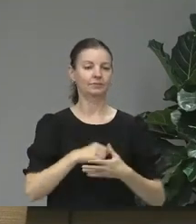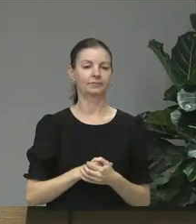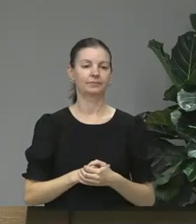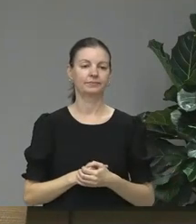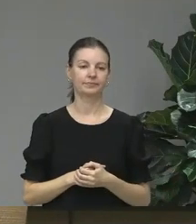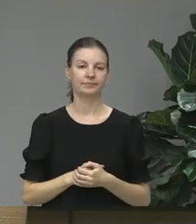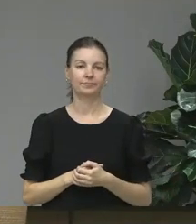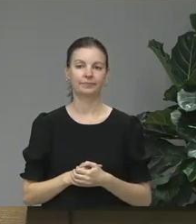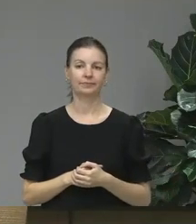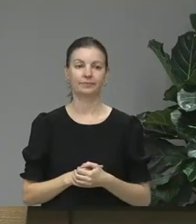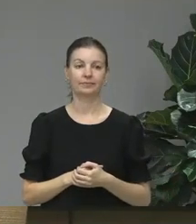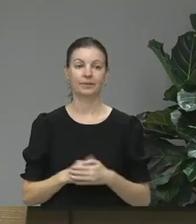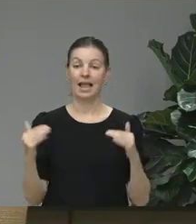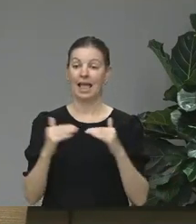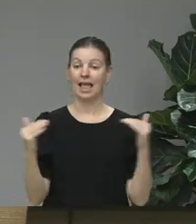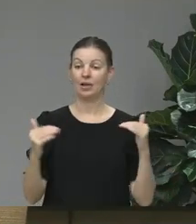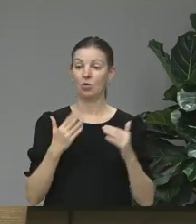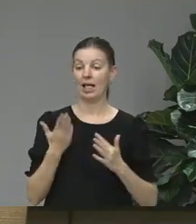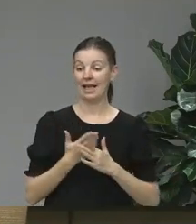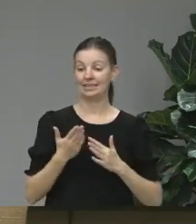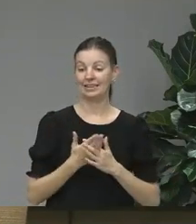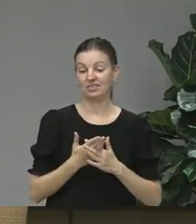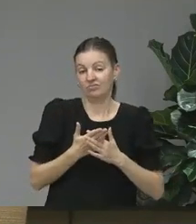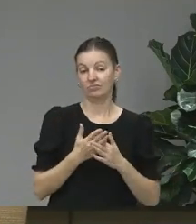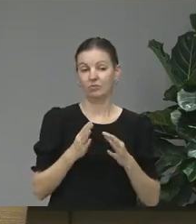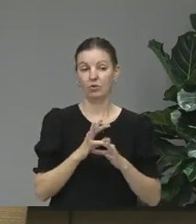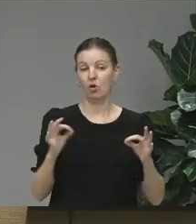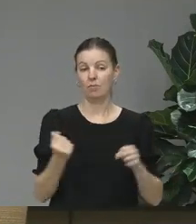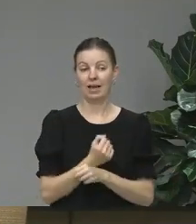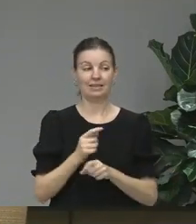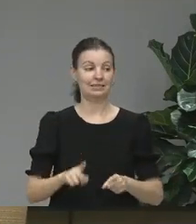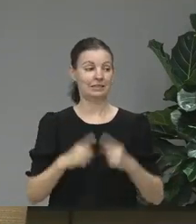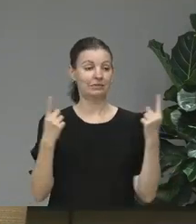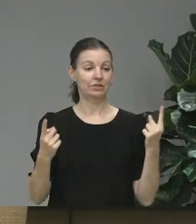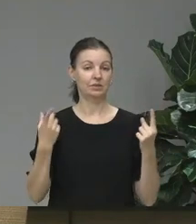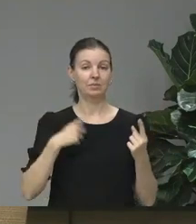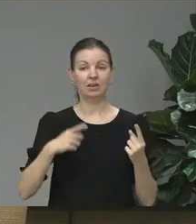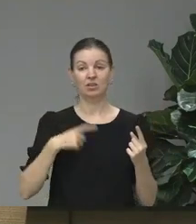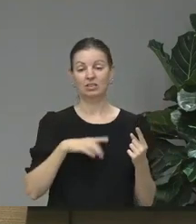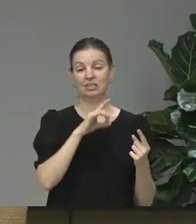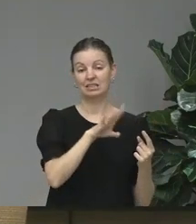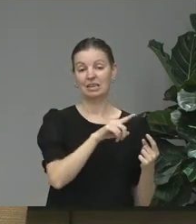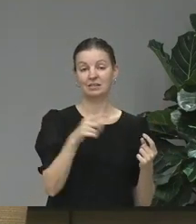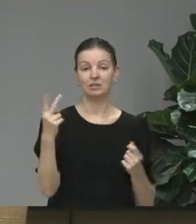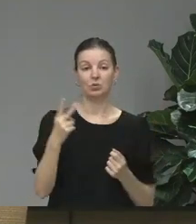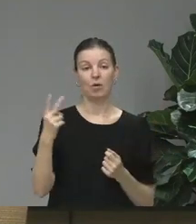the equal access one won't make any difference is that, there are 10 to 12,000